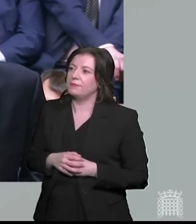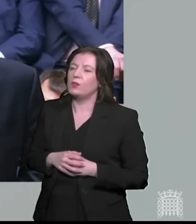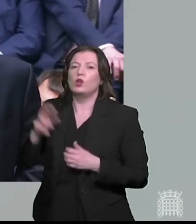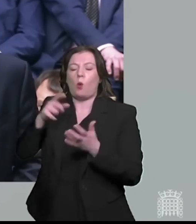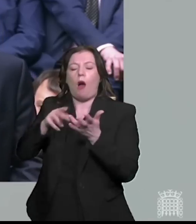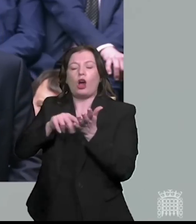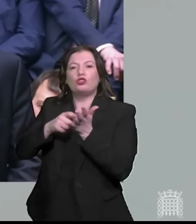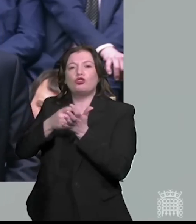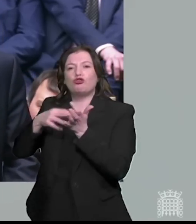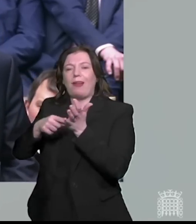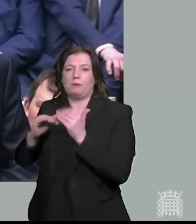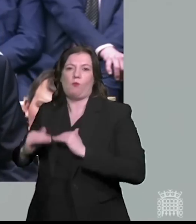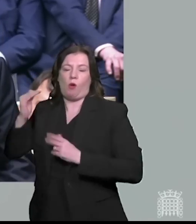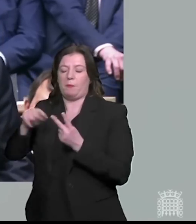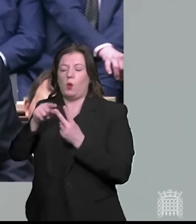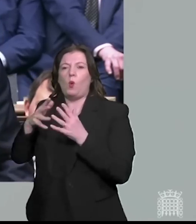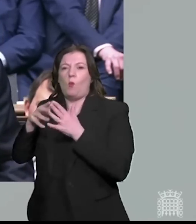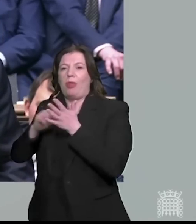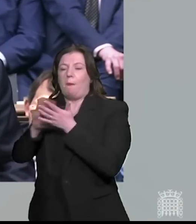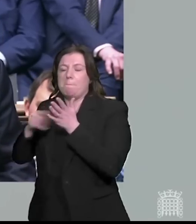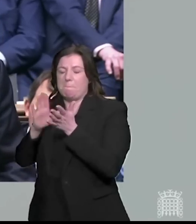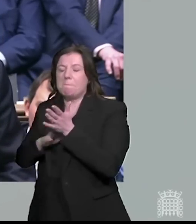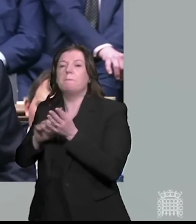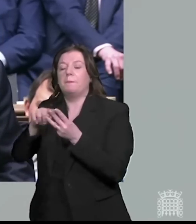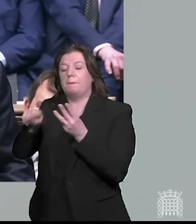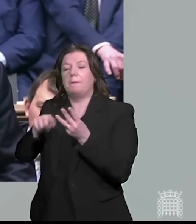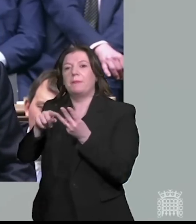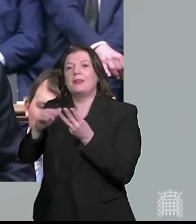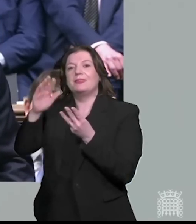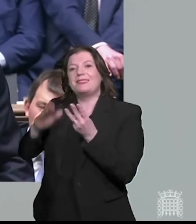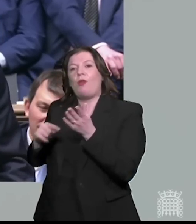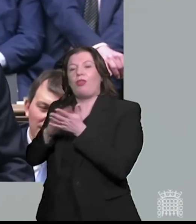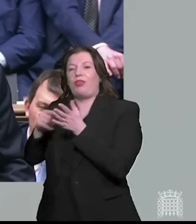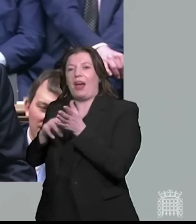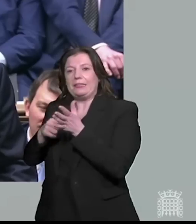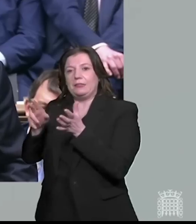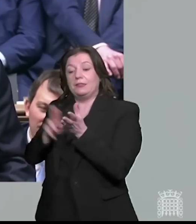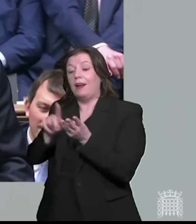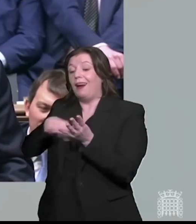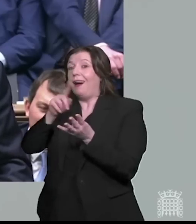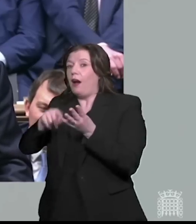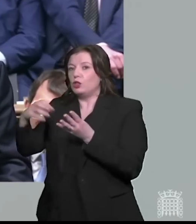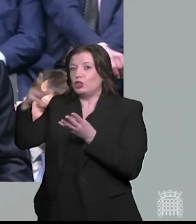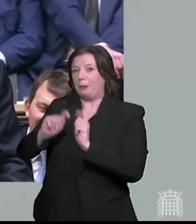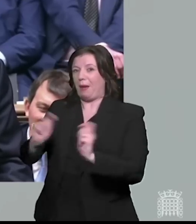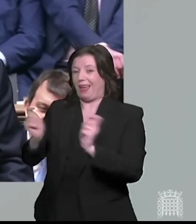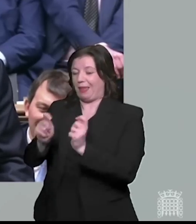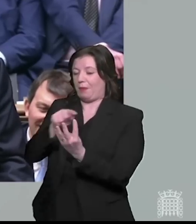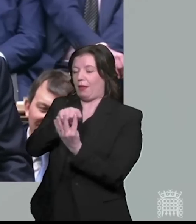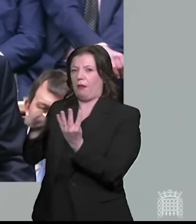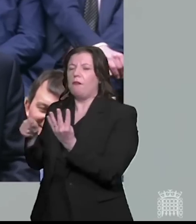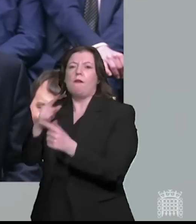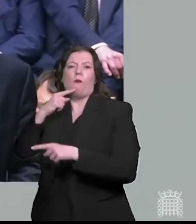Stoke-on-Trent North, my right honourable friend for Witham, and my right honourable friend from South Thanet and the Sun newspaper about the impact